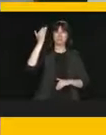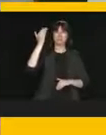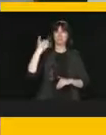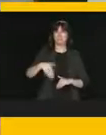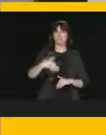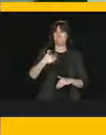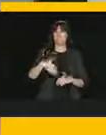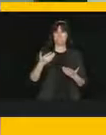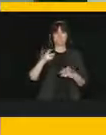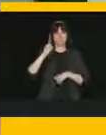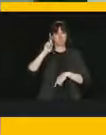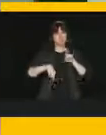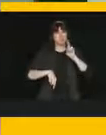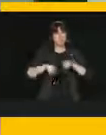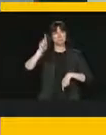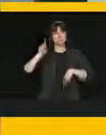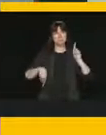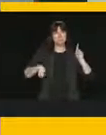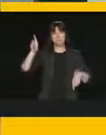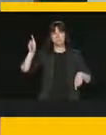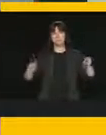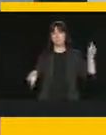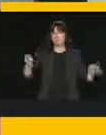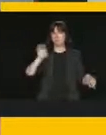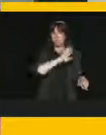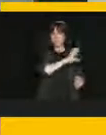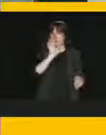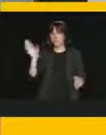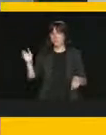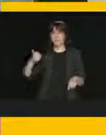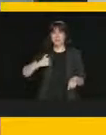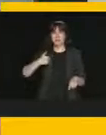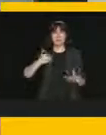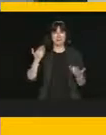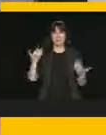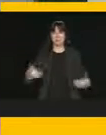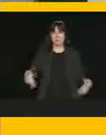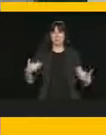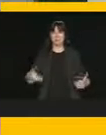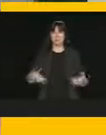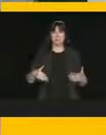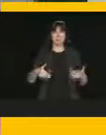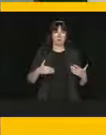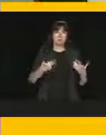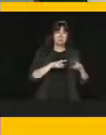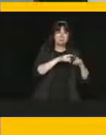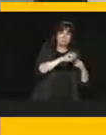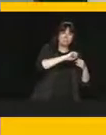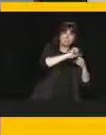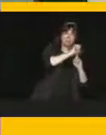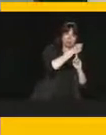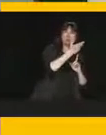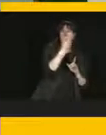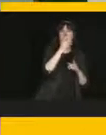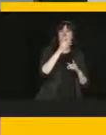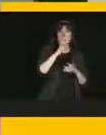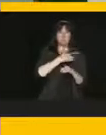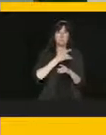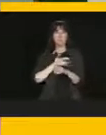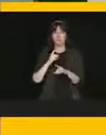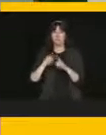higher. So we're talking about very different realities right across the country and different realities from